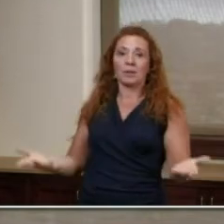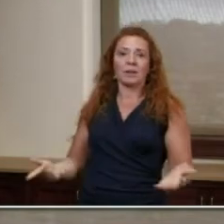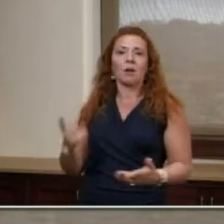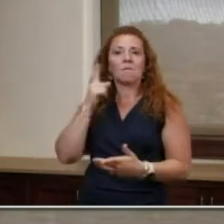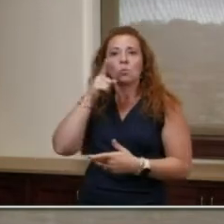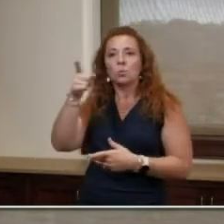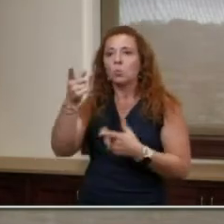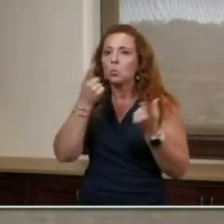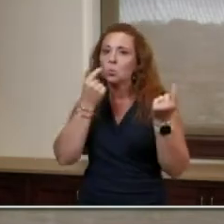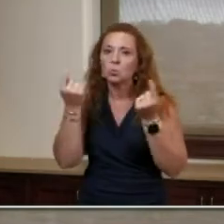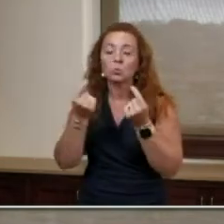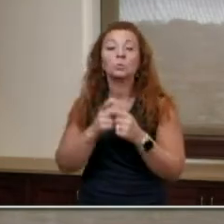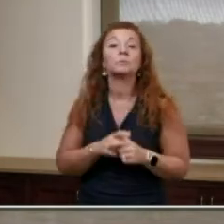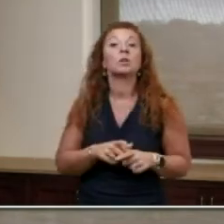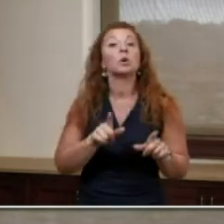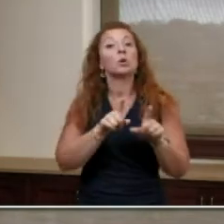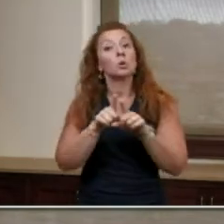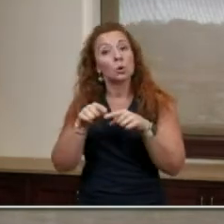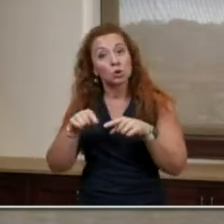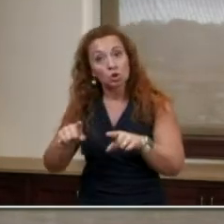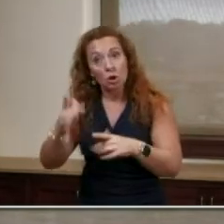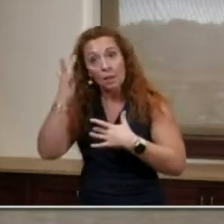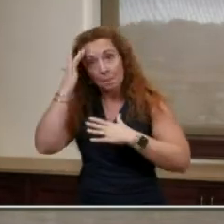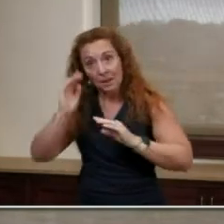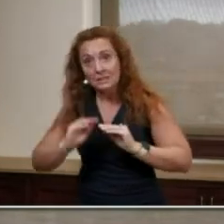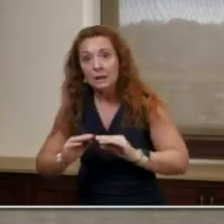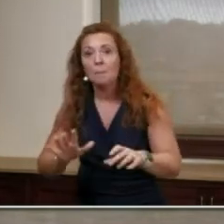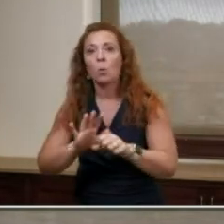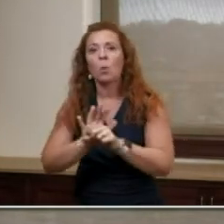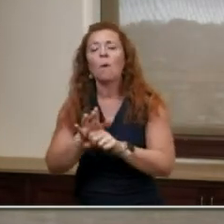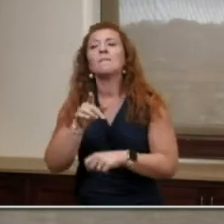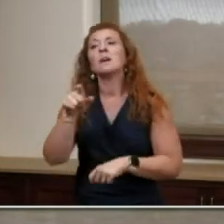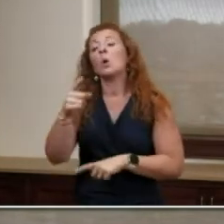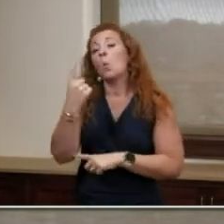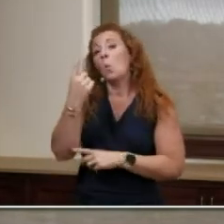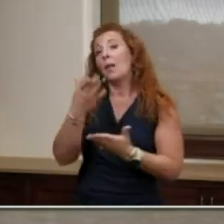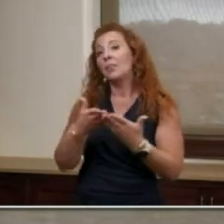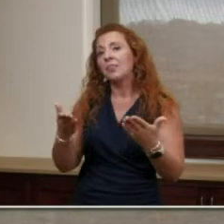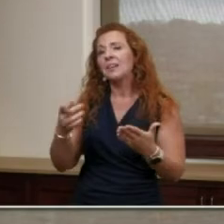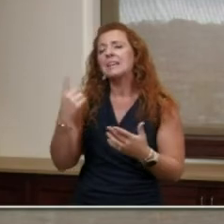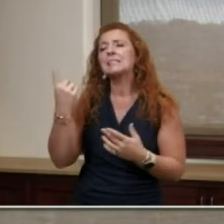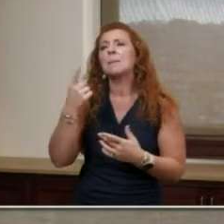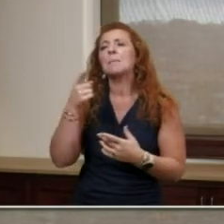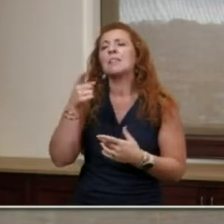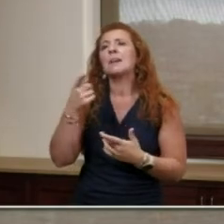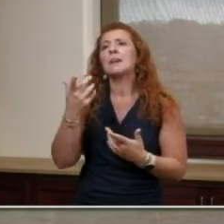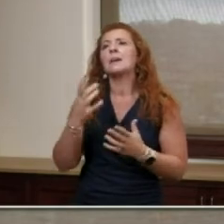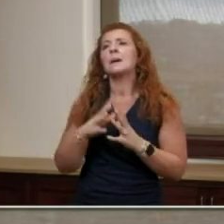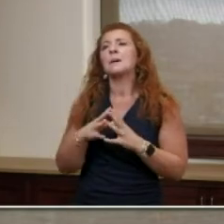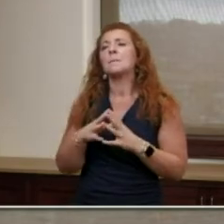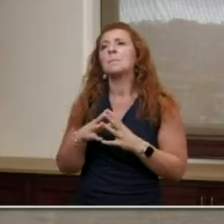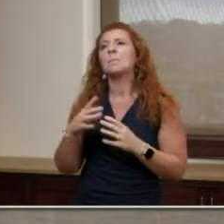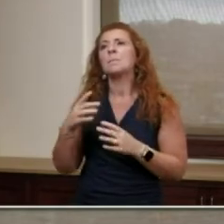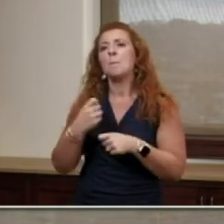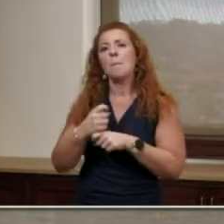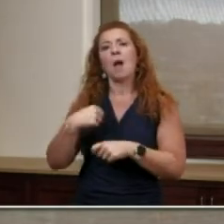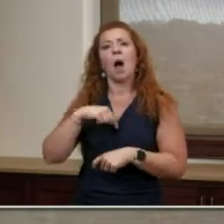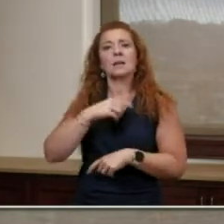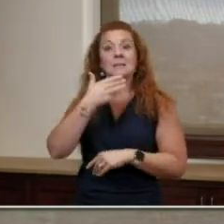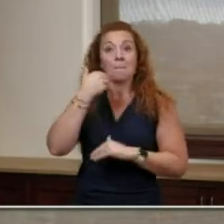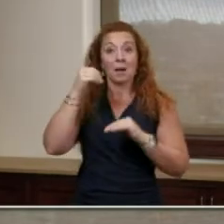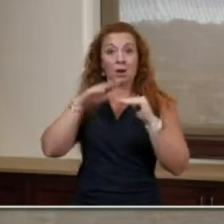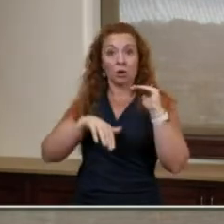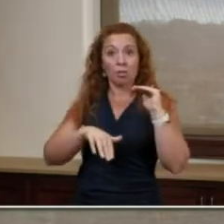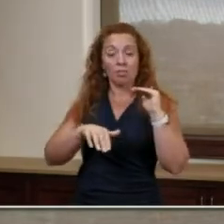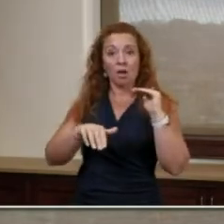do. And even during the pandemic, one of the things that I think has left us in a better place than other